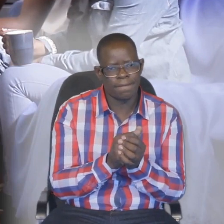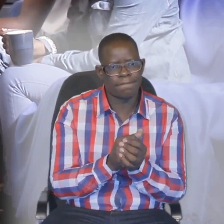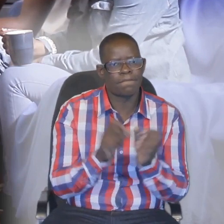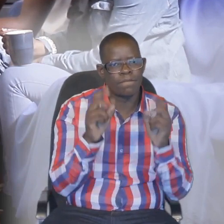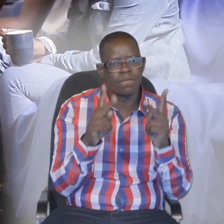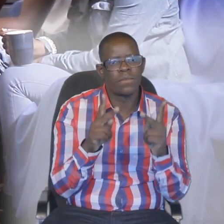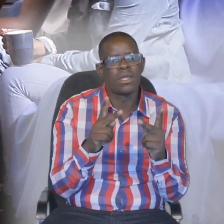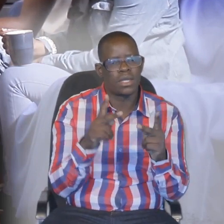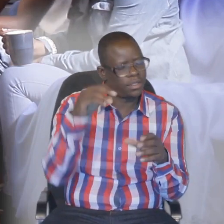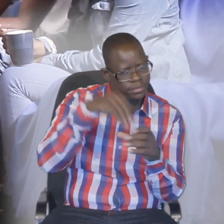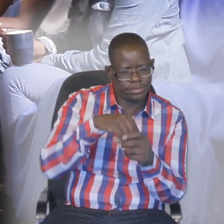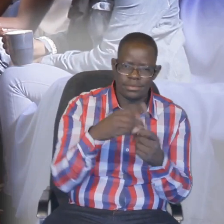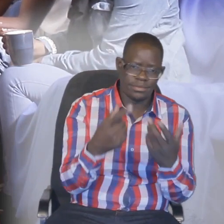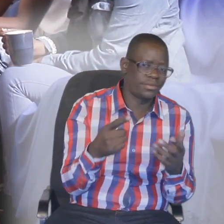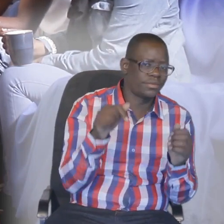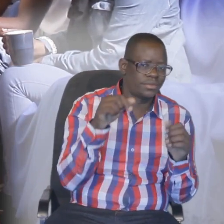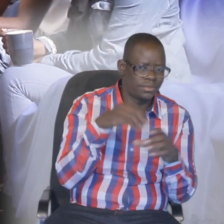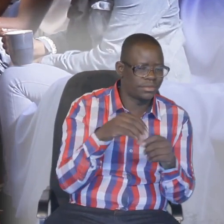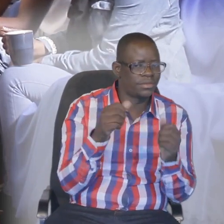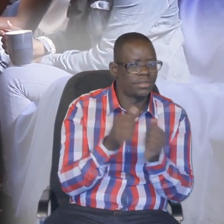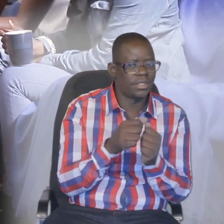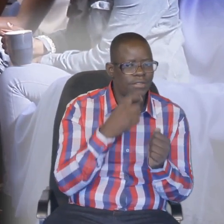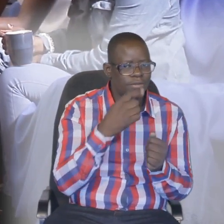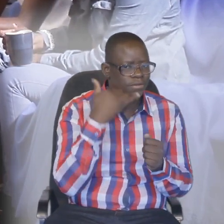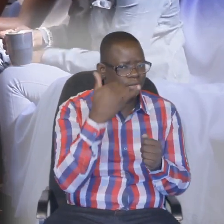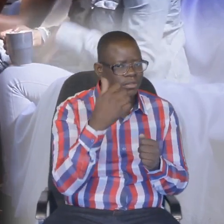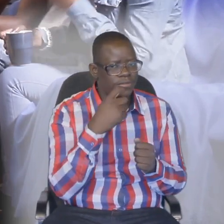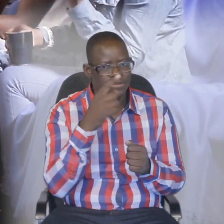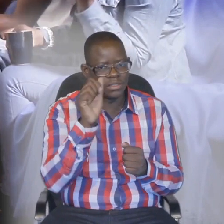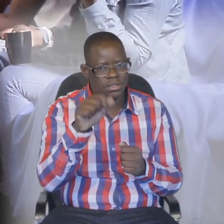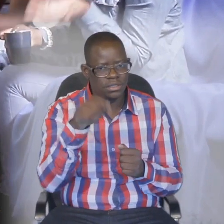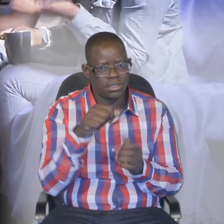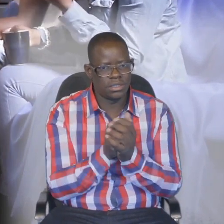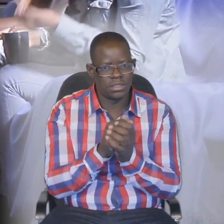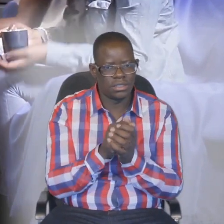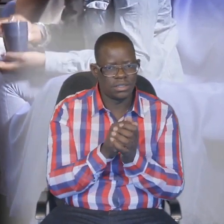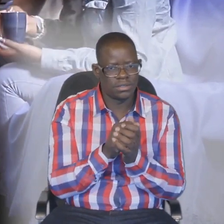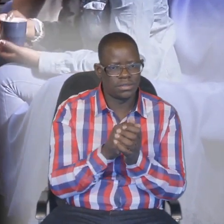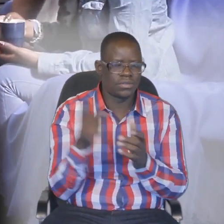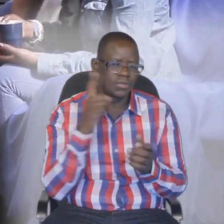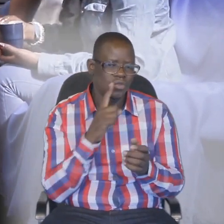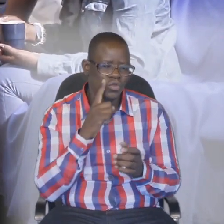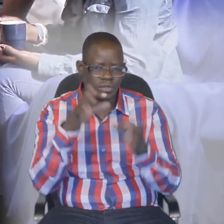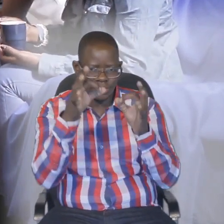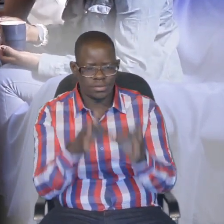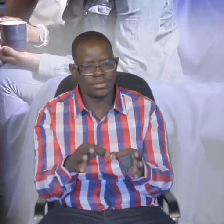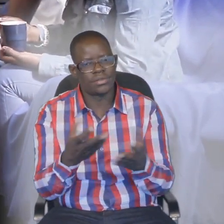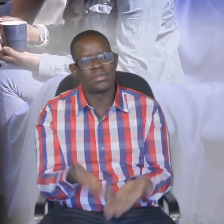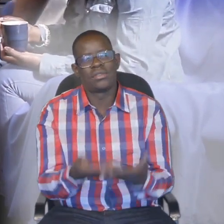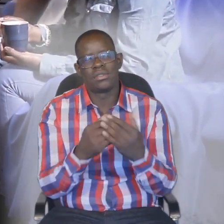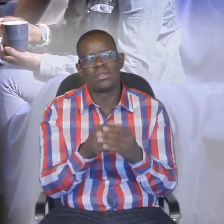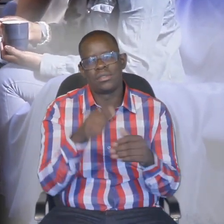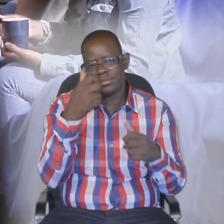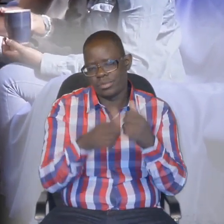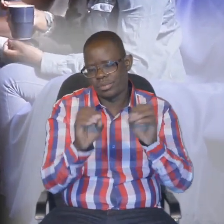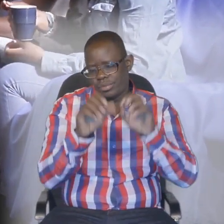Oh, I'm in. No, so I should tell her yes then. Yeah, but I think we should all read up on these control accounts to be able to assist her. I agree